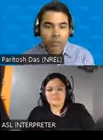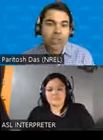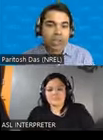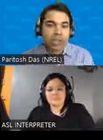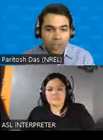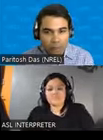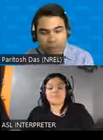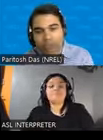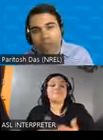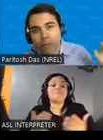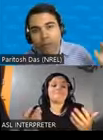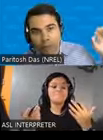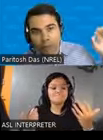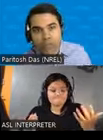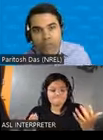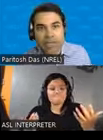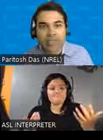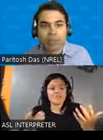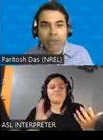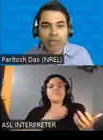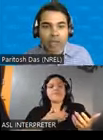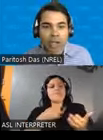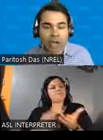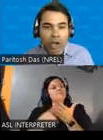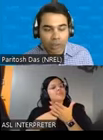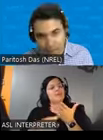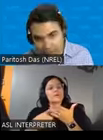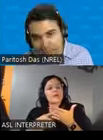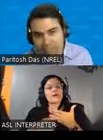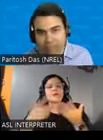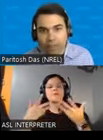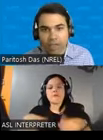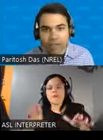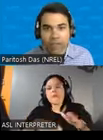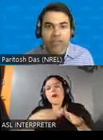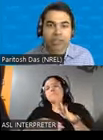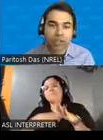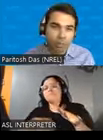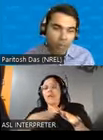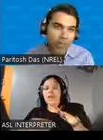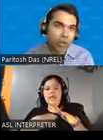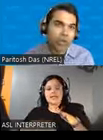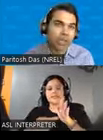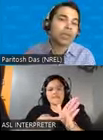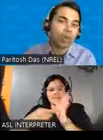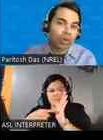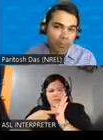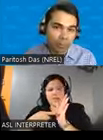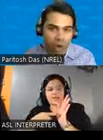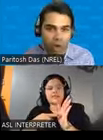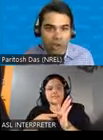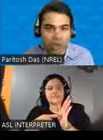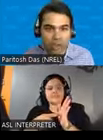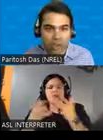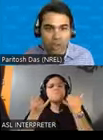So we talked about the base electricity demand or the baseline electricity demand. So let's move into a little bit more